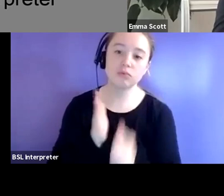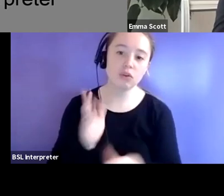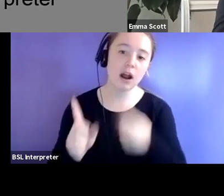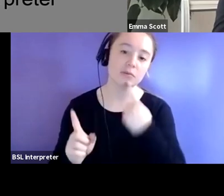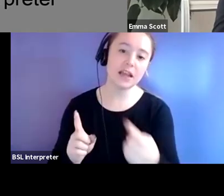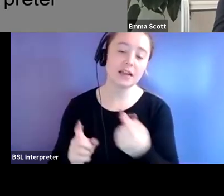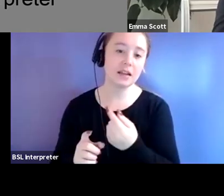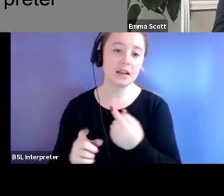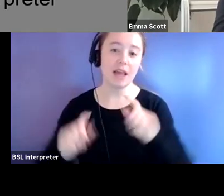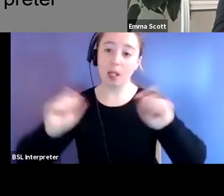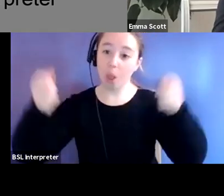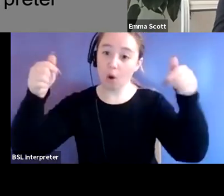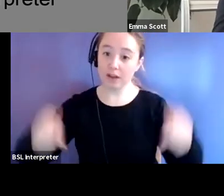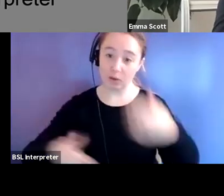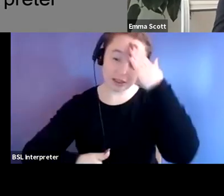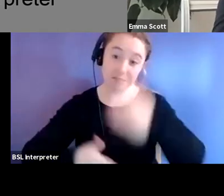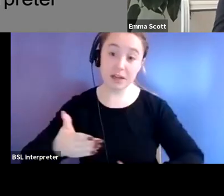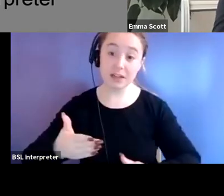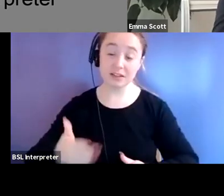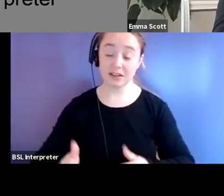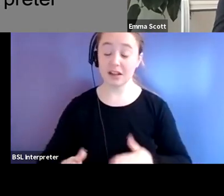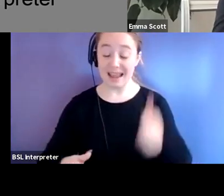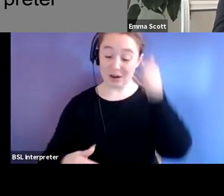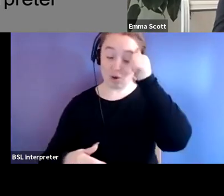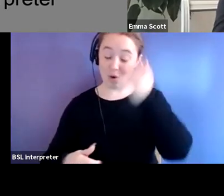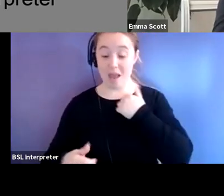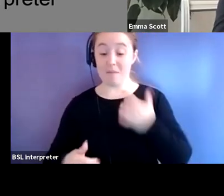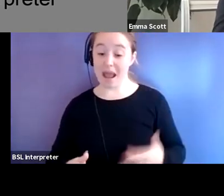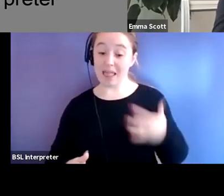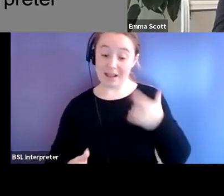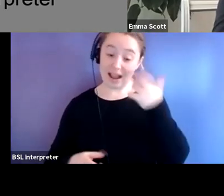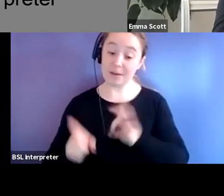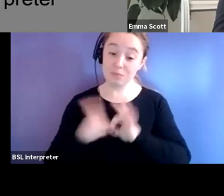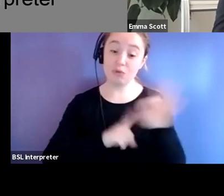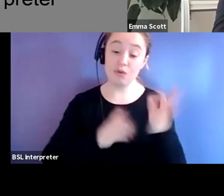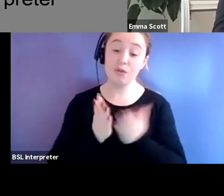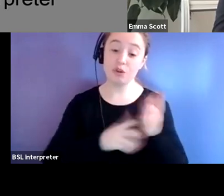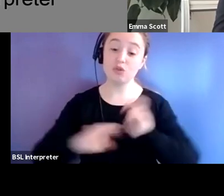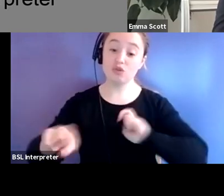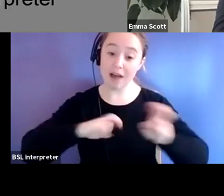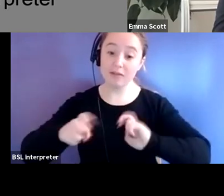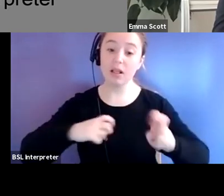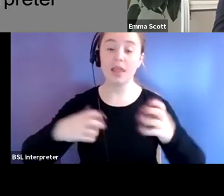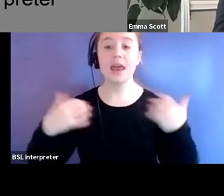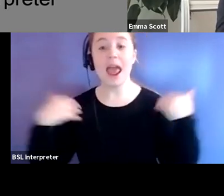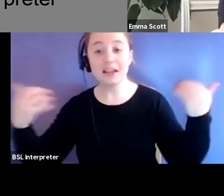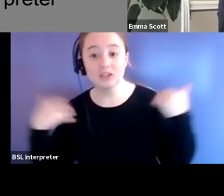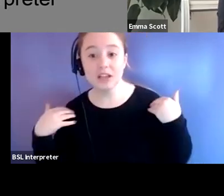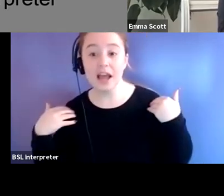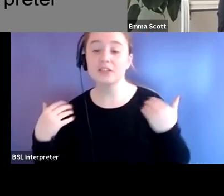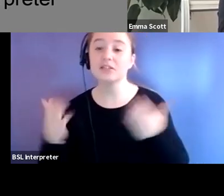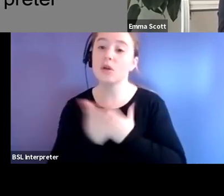the experience of lockdown showed that their lives could be improved through active travel, exercise, access to local or online